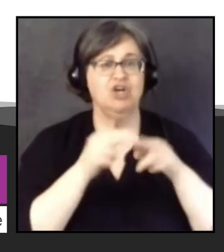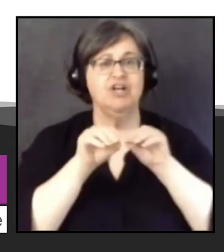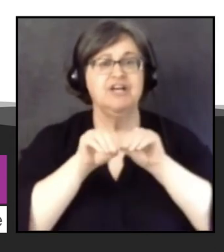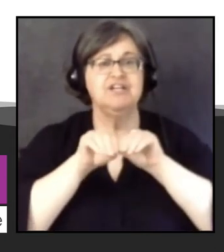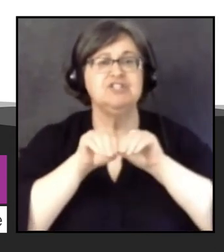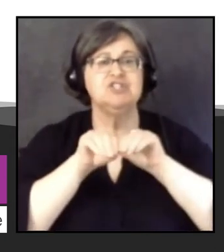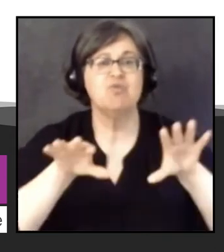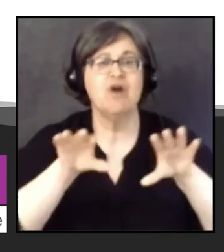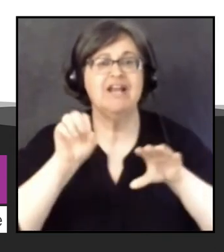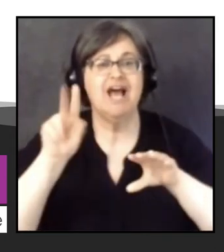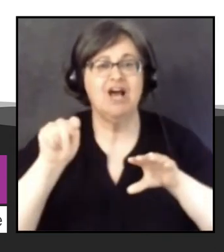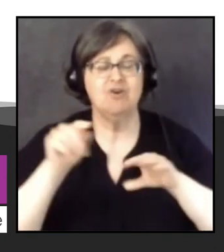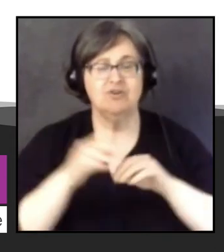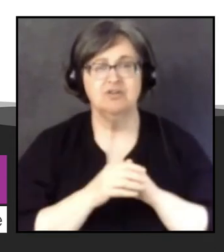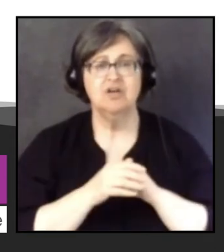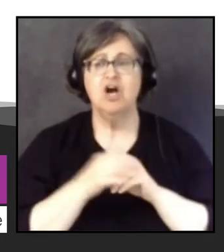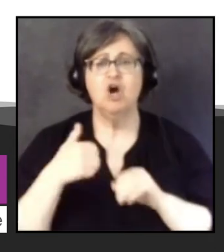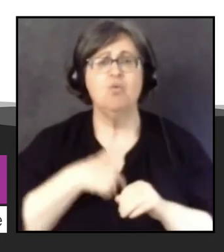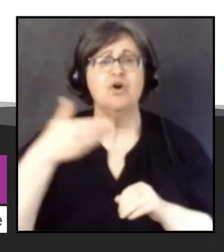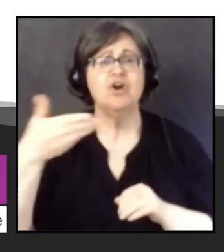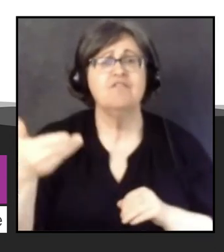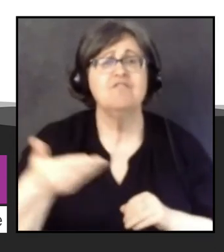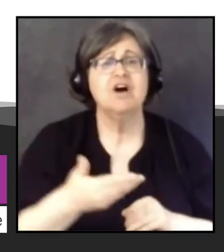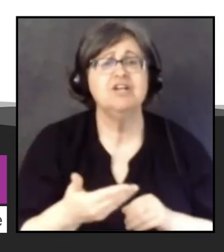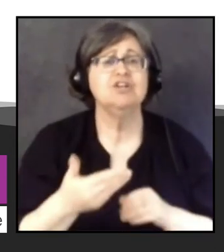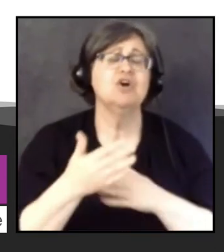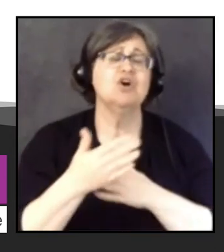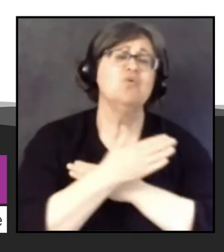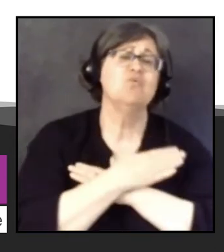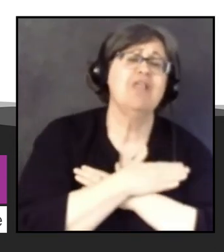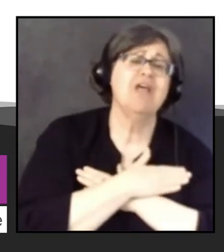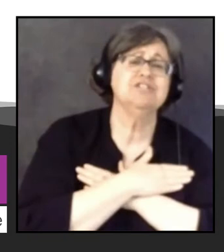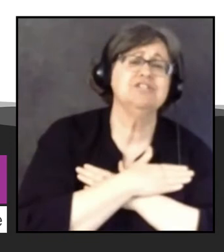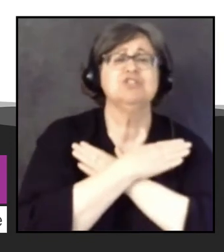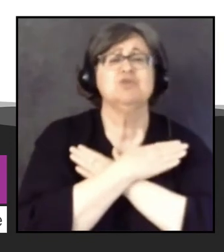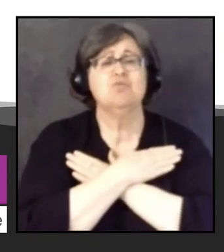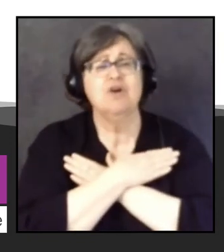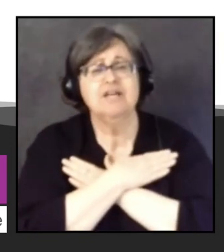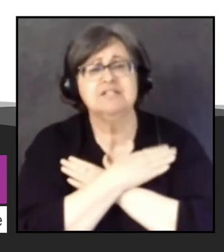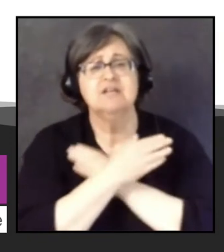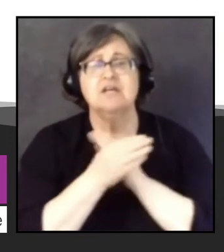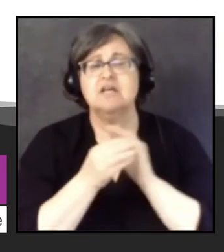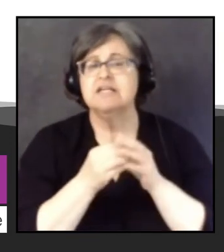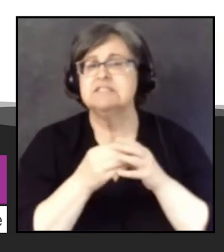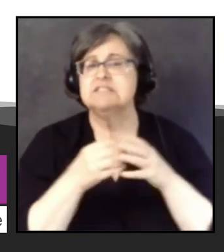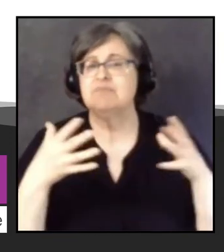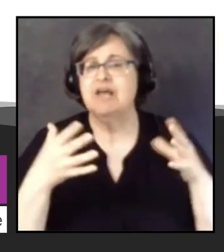an invitation to relaxation, rest, expansion, and connection. Next slide.